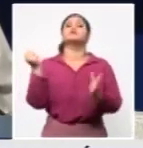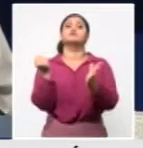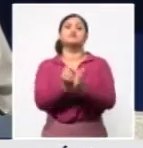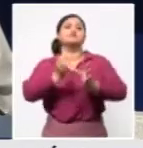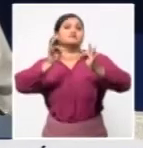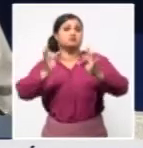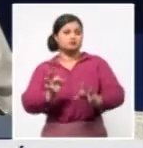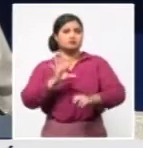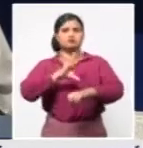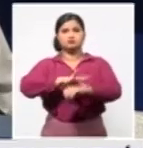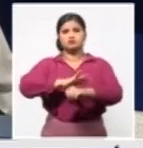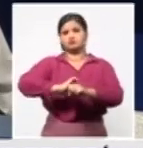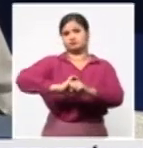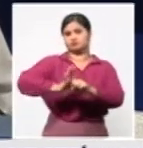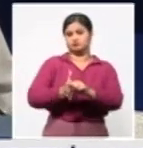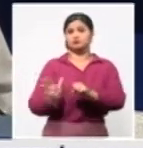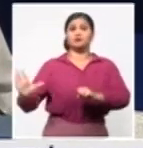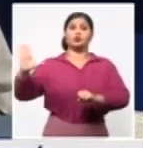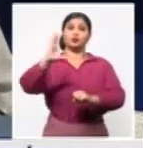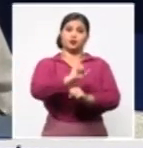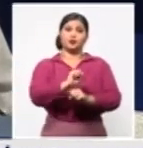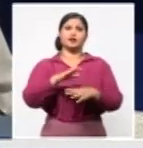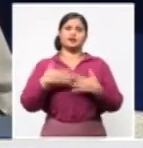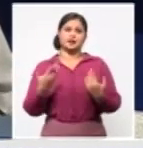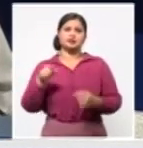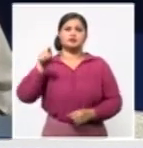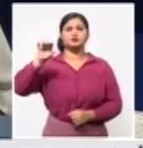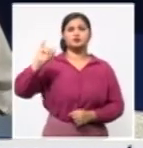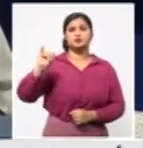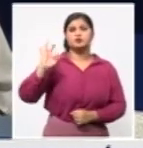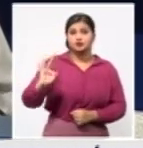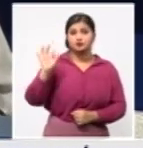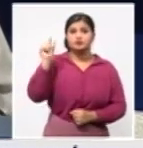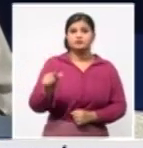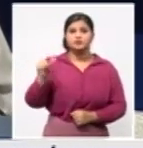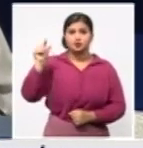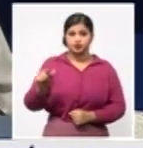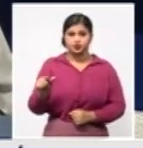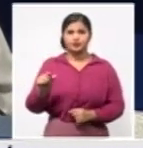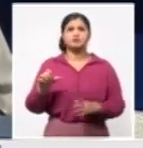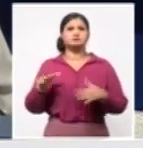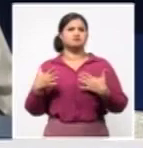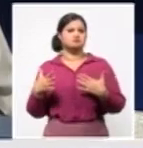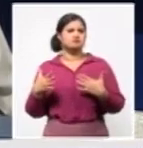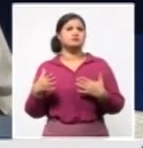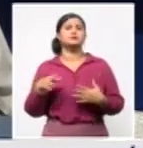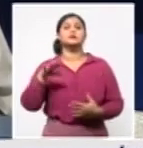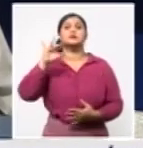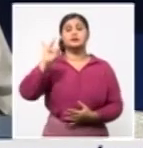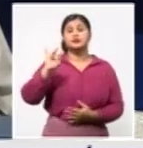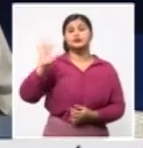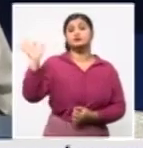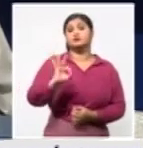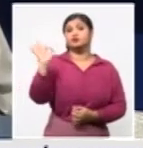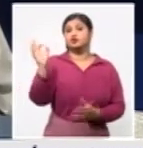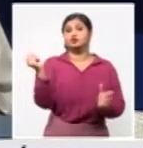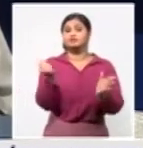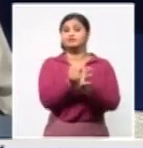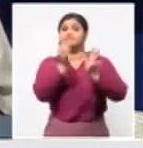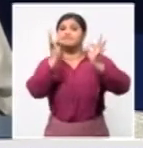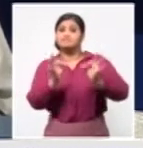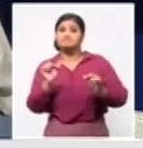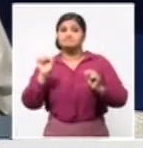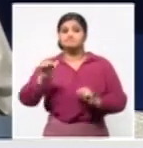transmission has occurred, in order to identify all people at risk, people who have been in contact with confirmed cases, diagnose